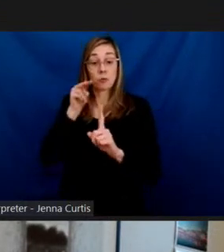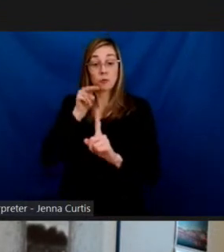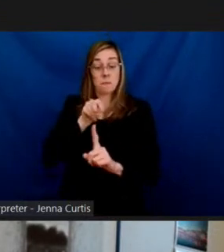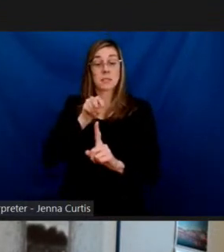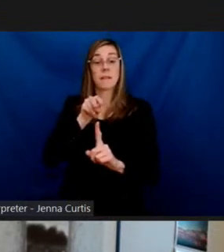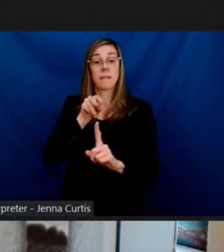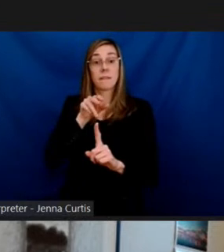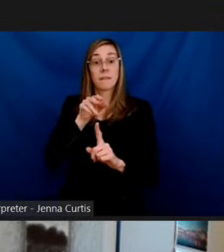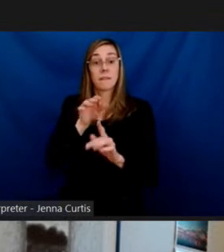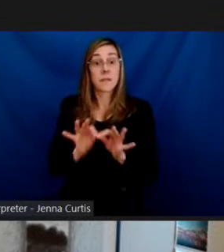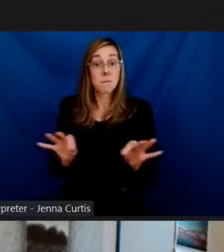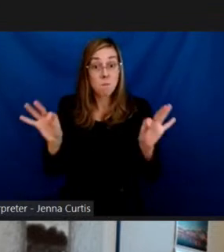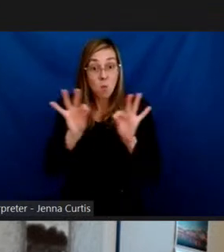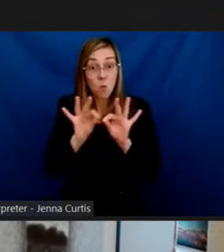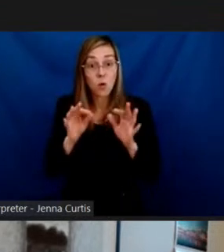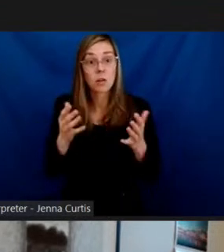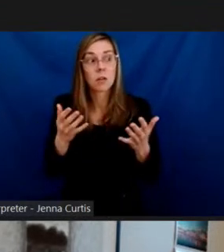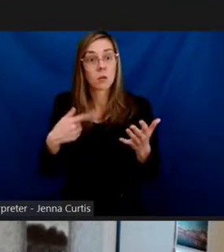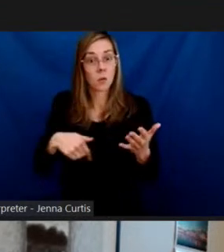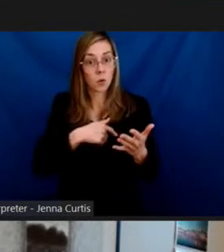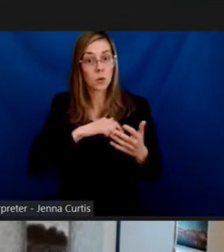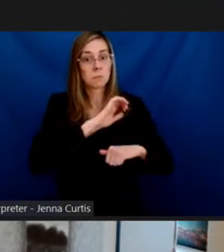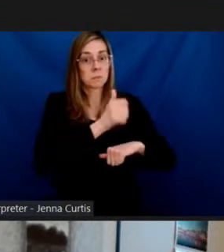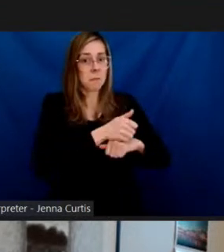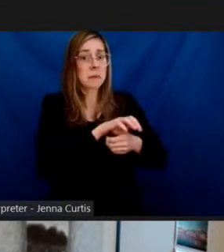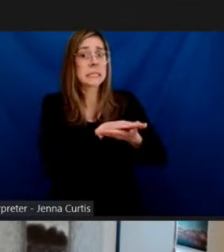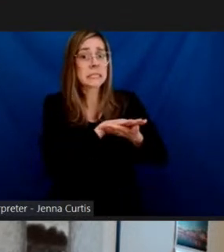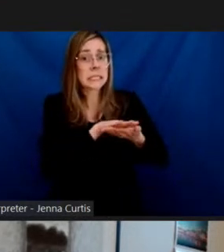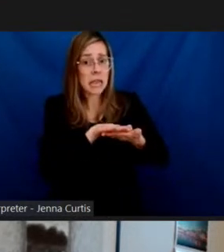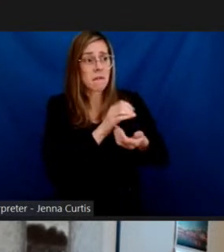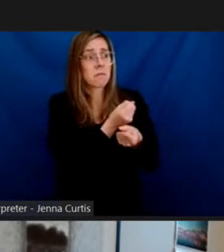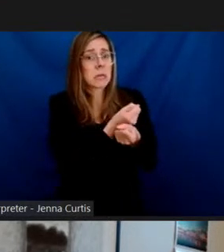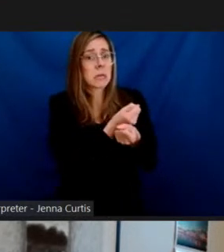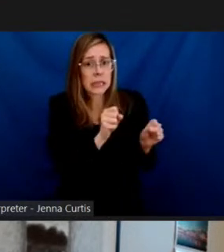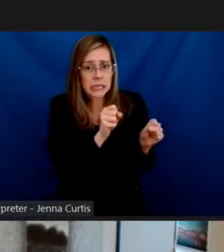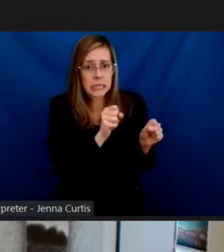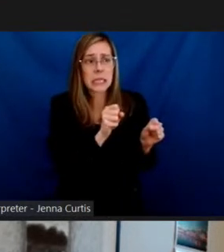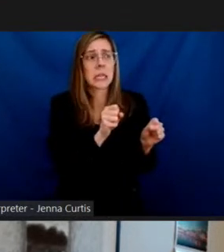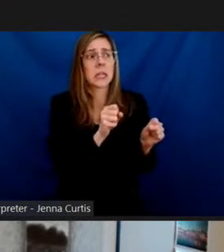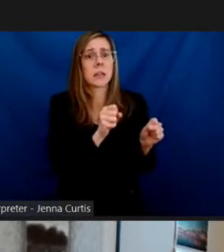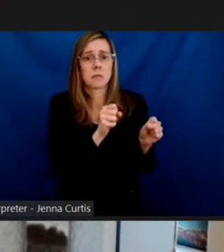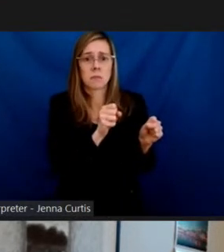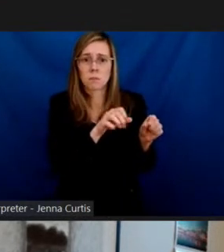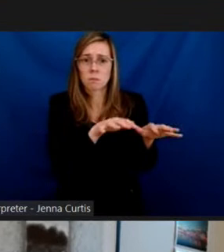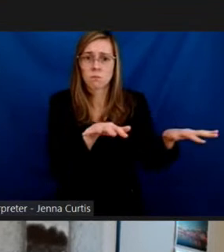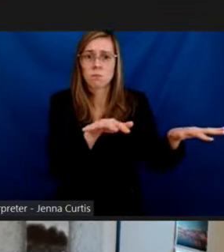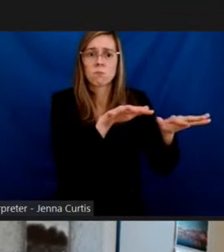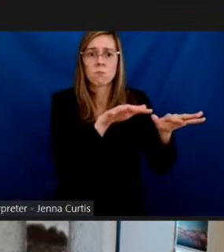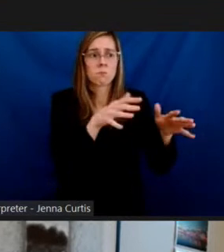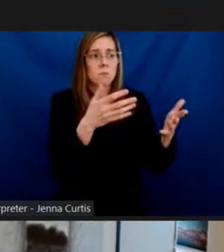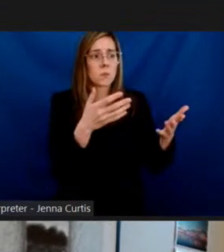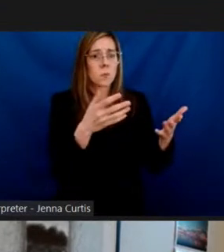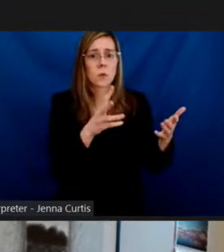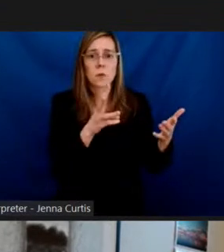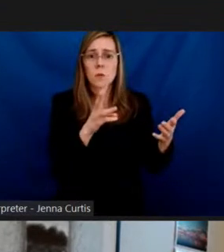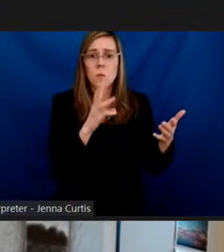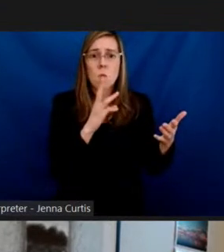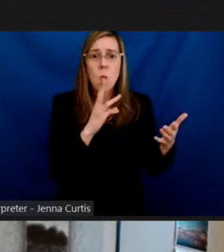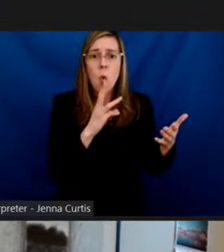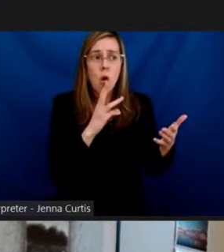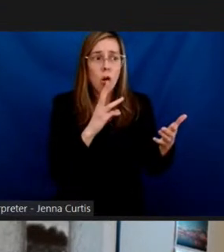clean, hygienic camps for individuals with running water, toilets, litter, laundry, all